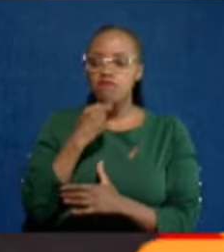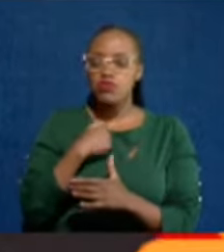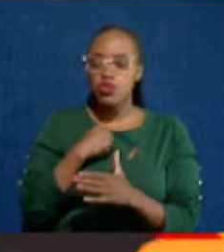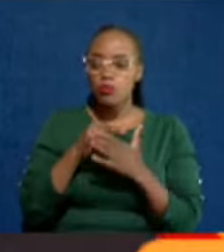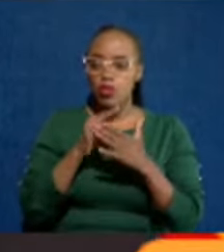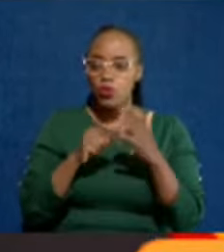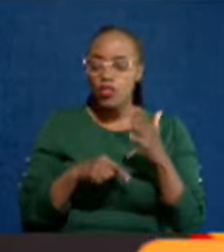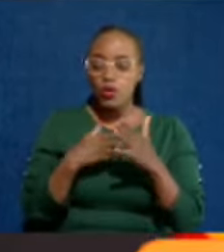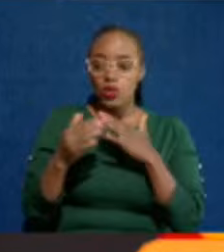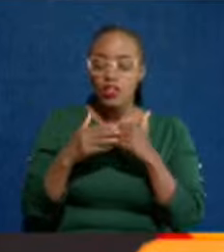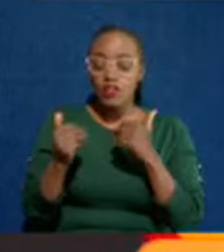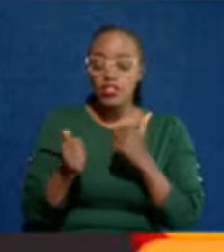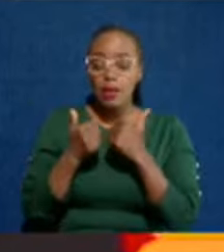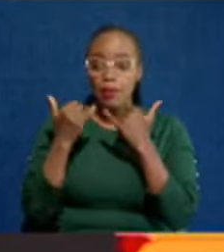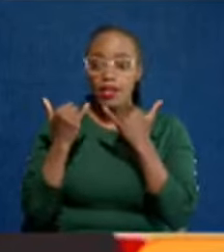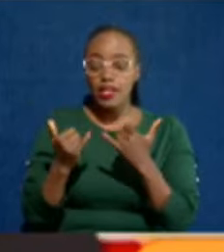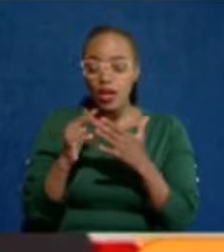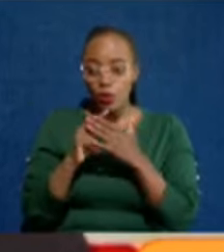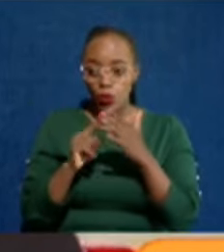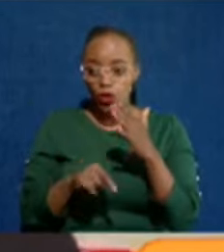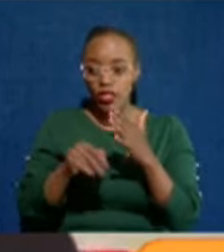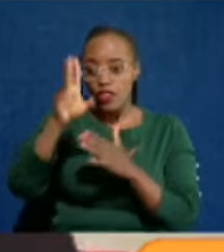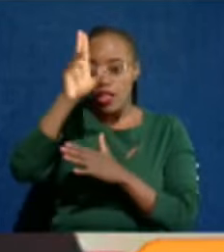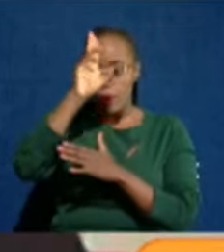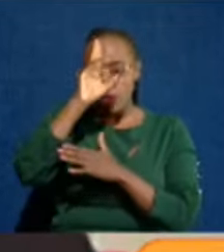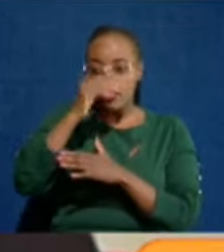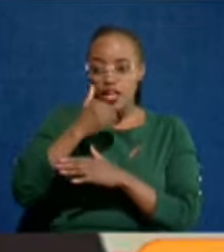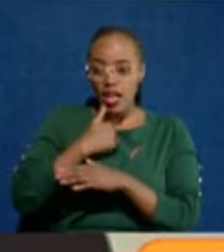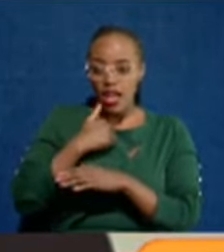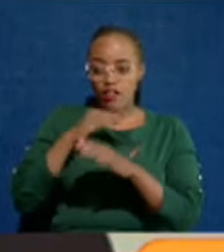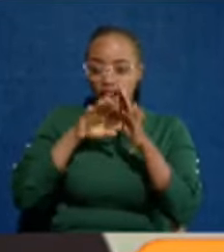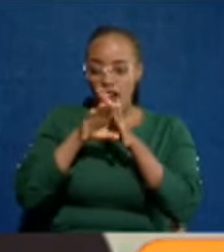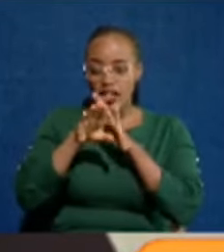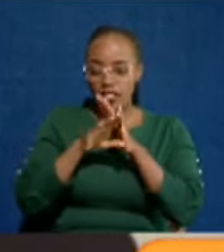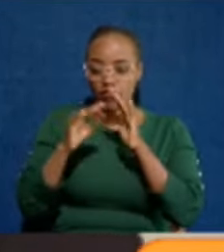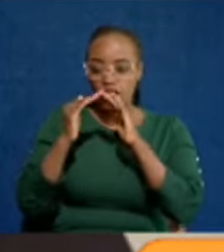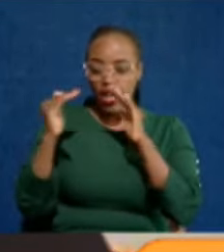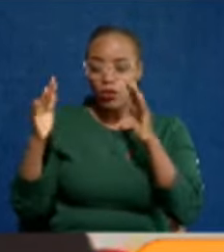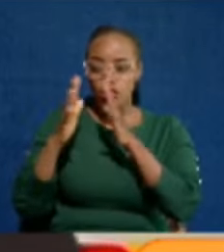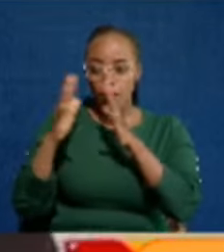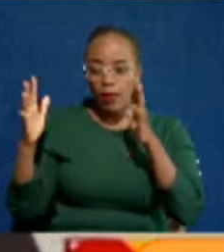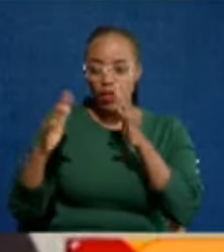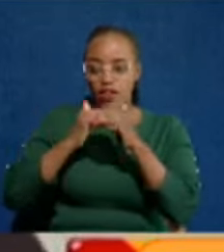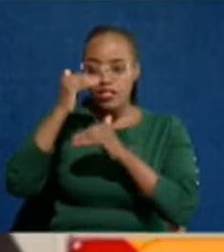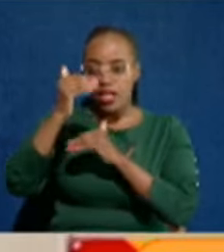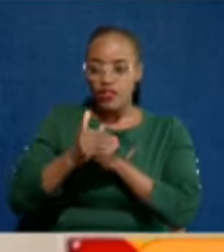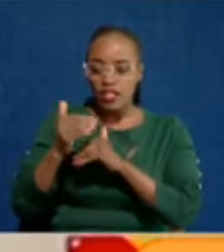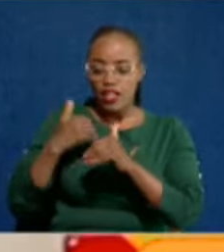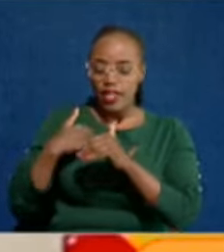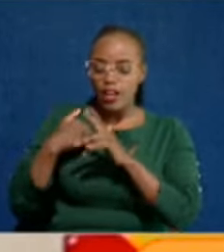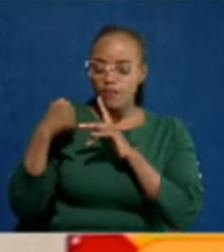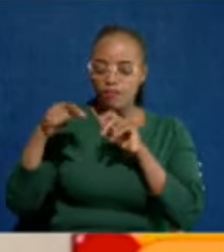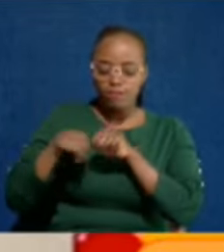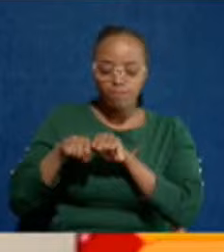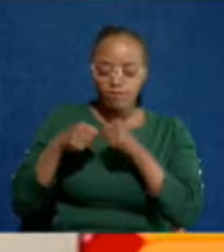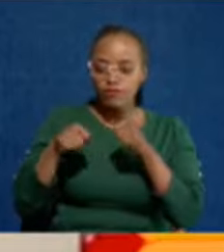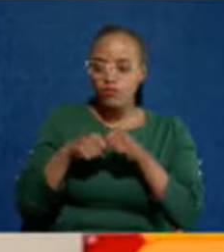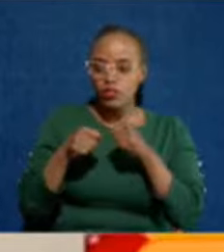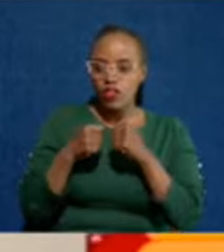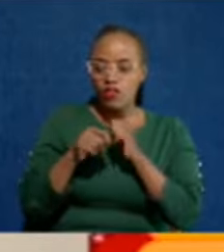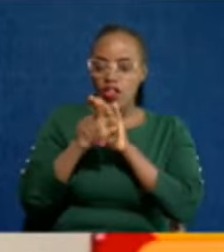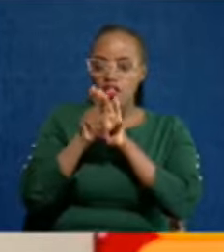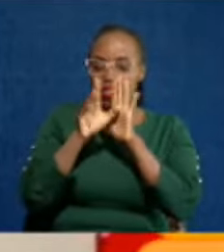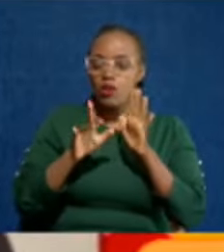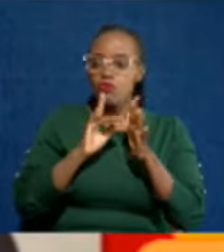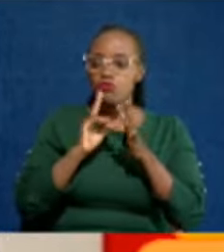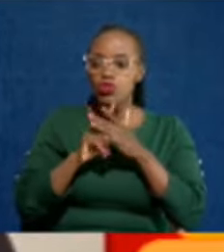that what is happening at the moment is that police have been able to access the main house. And this is after they forced their way in. The lawyer tells